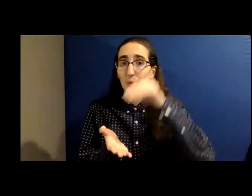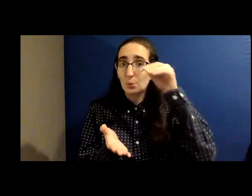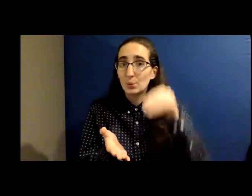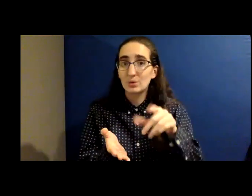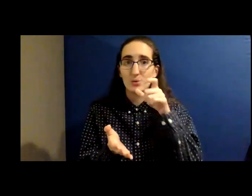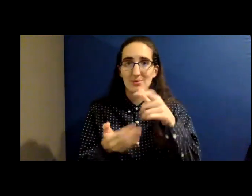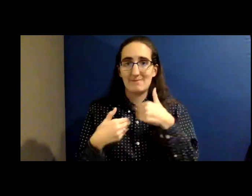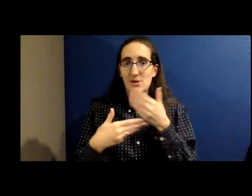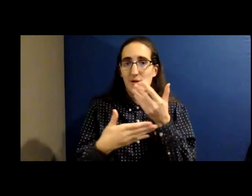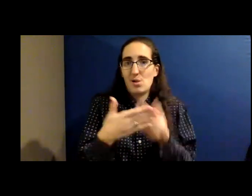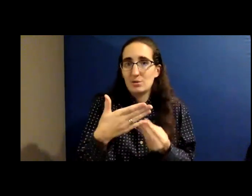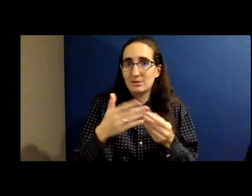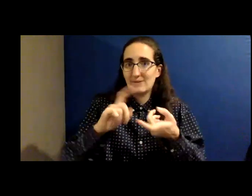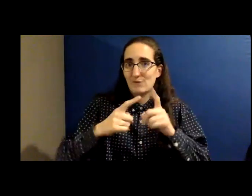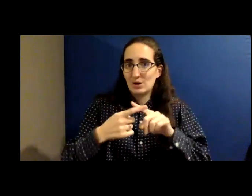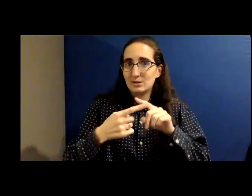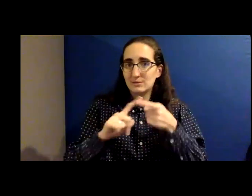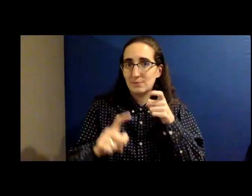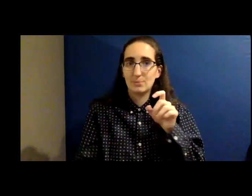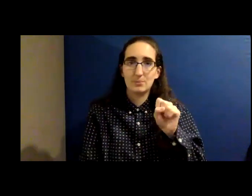have lost friends to suicide?